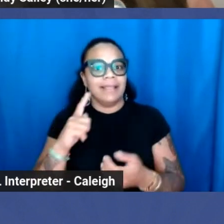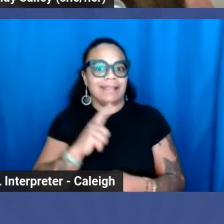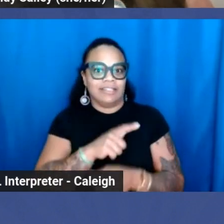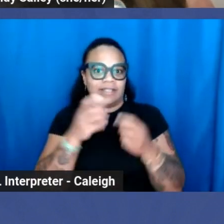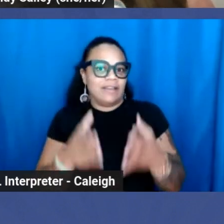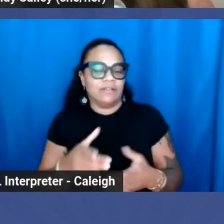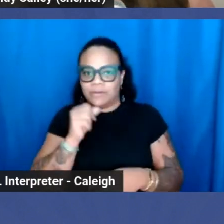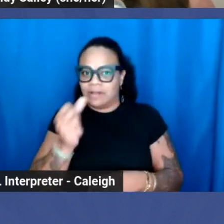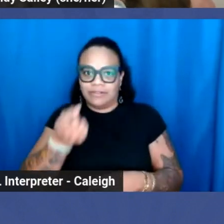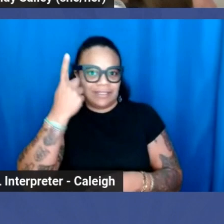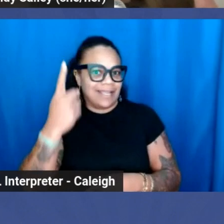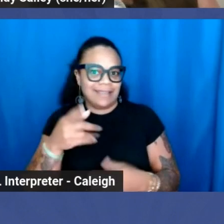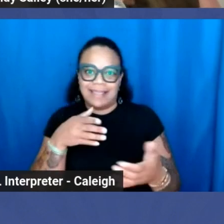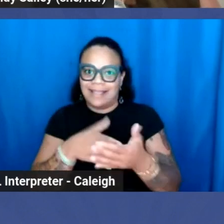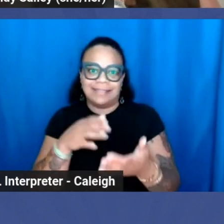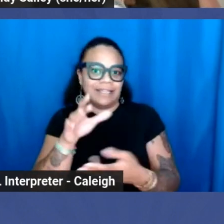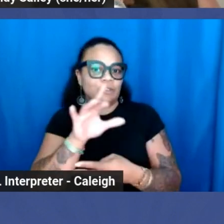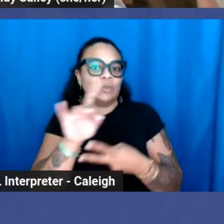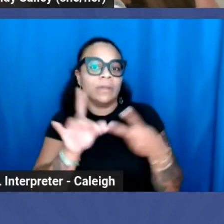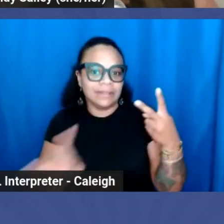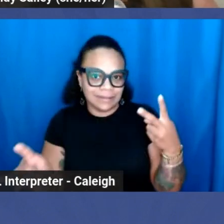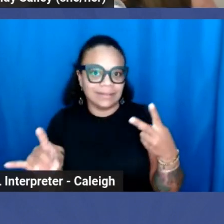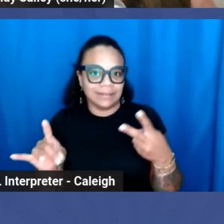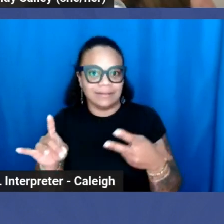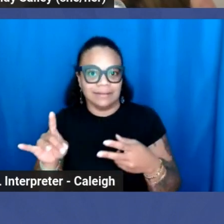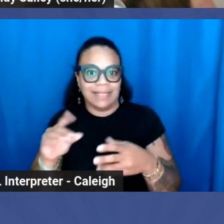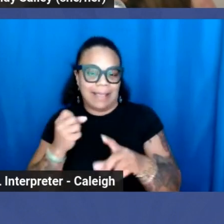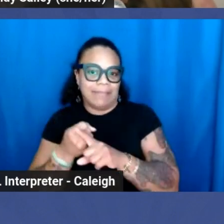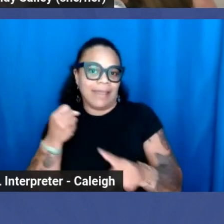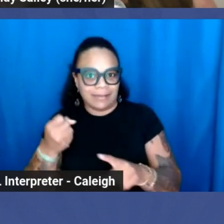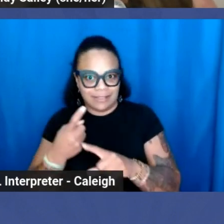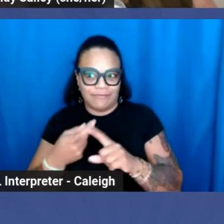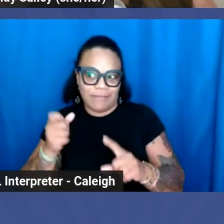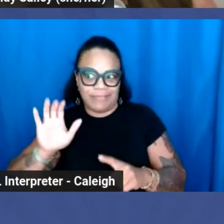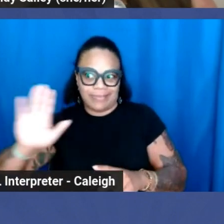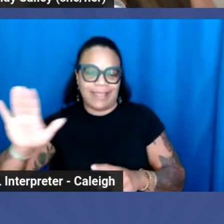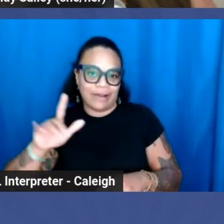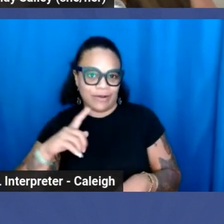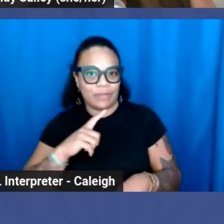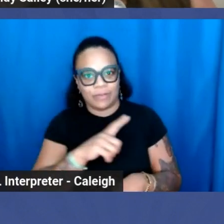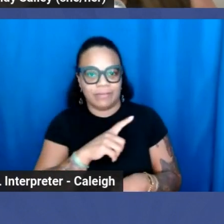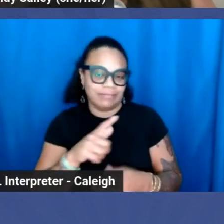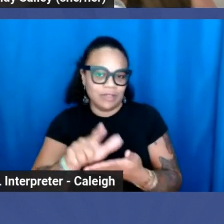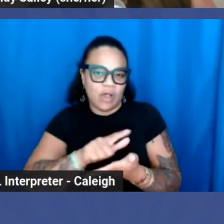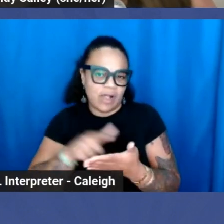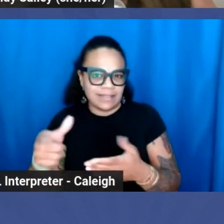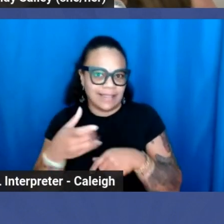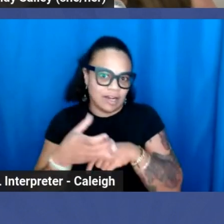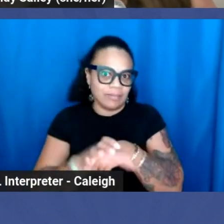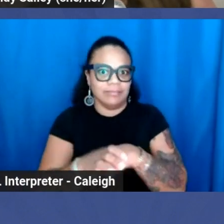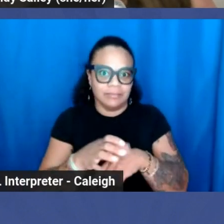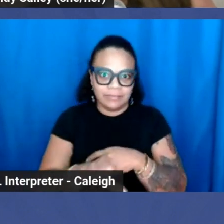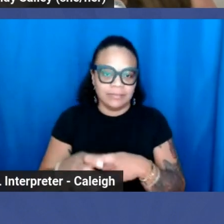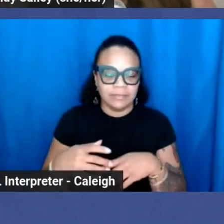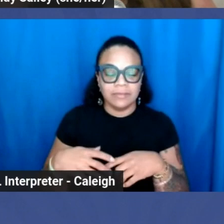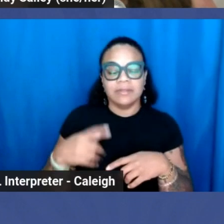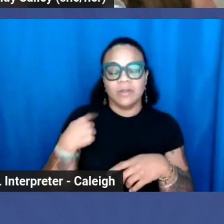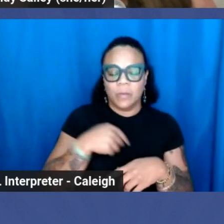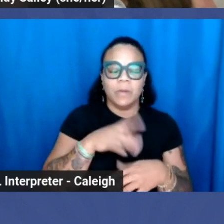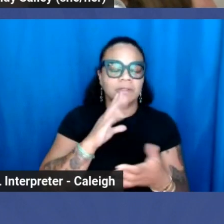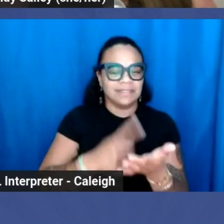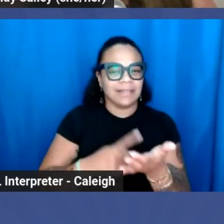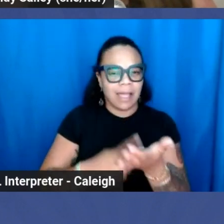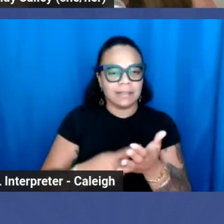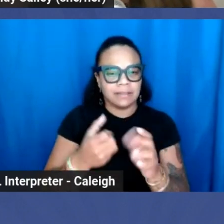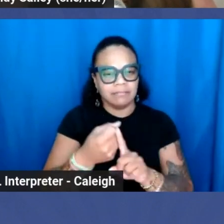anti-choice implications of some of the legislation they're pushing. So we're going to talk at length, I think, about that in a little